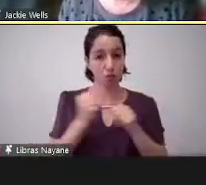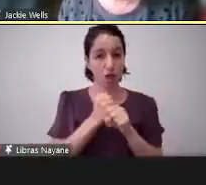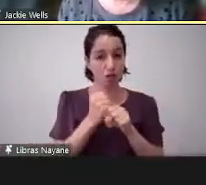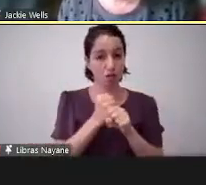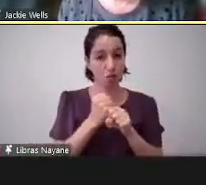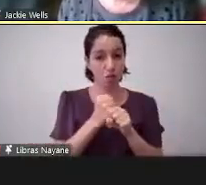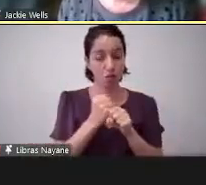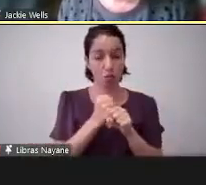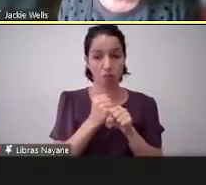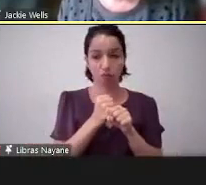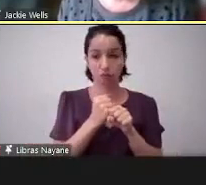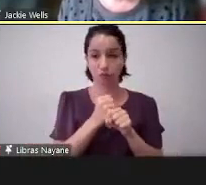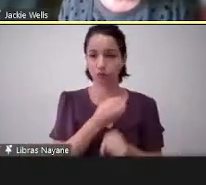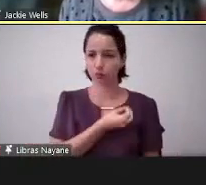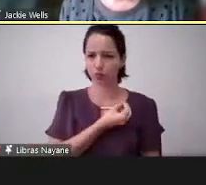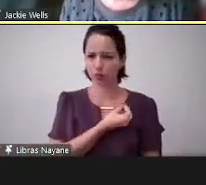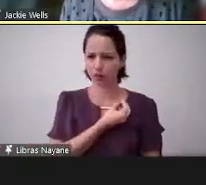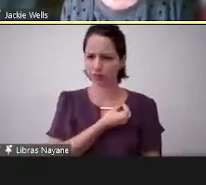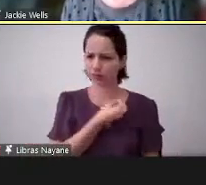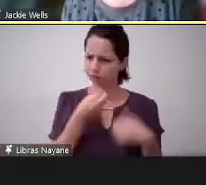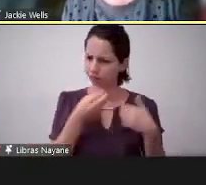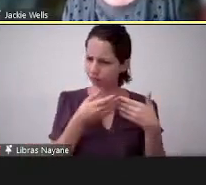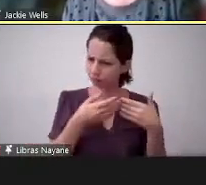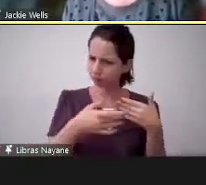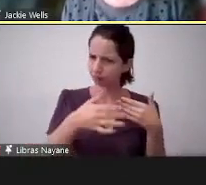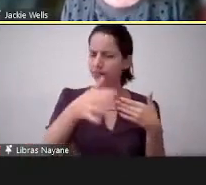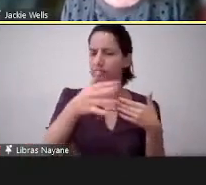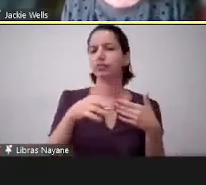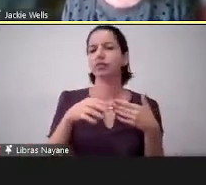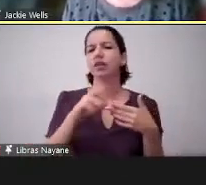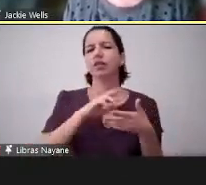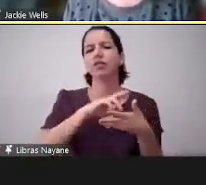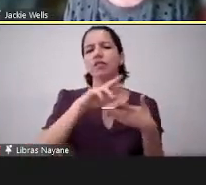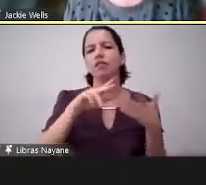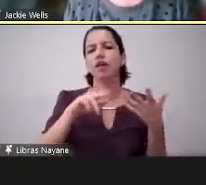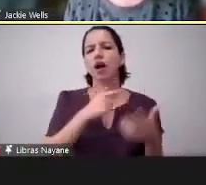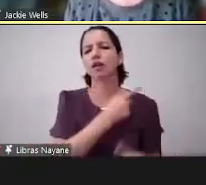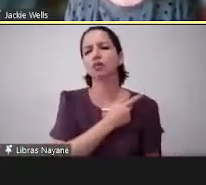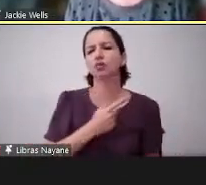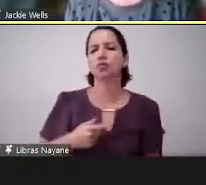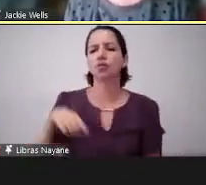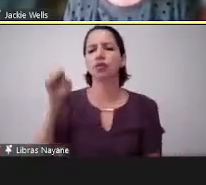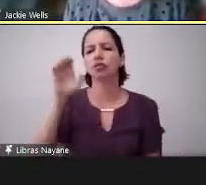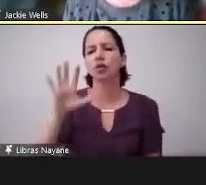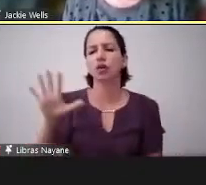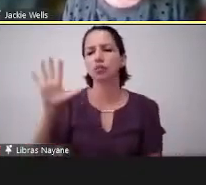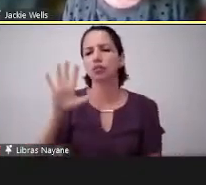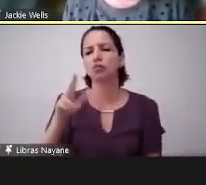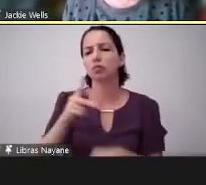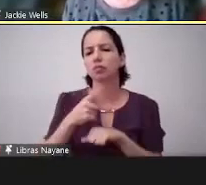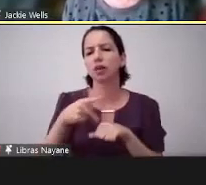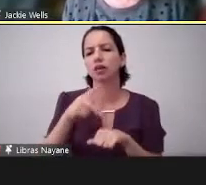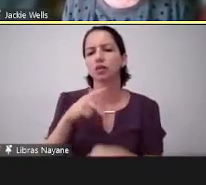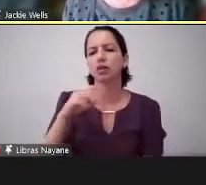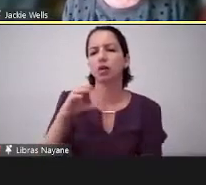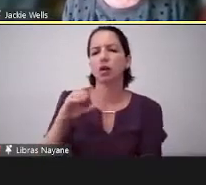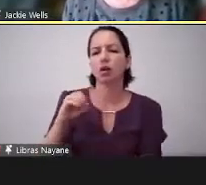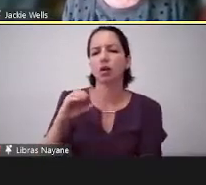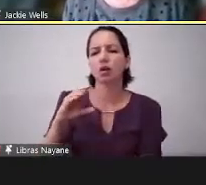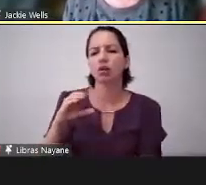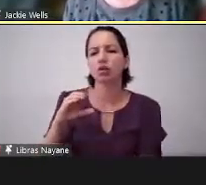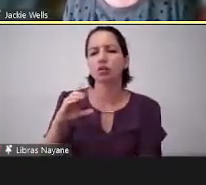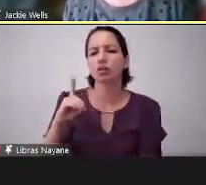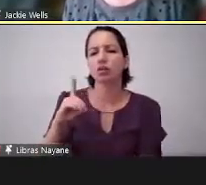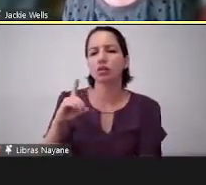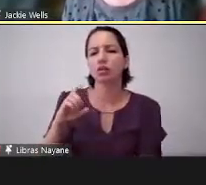here. The one significant area of debate concerns whether or not EET, as applied in the